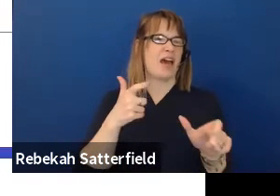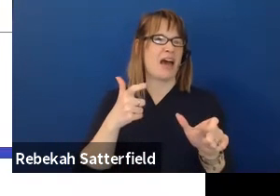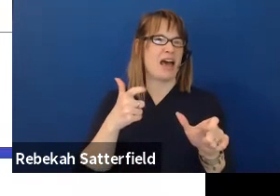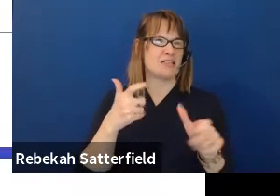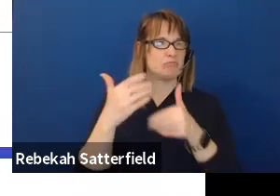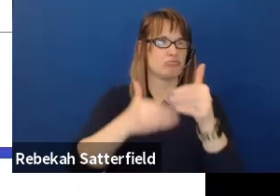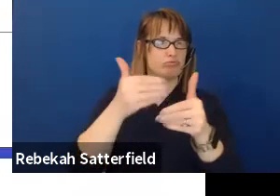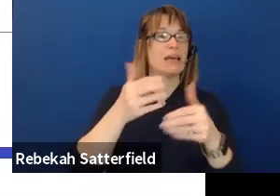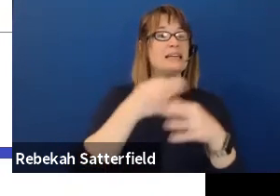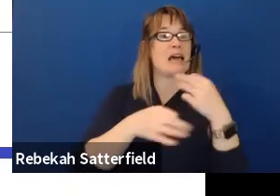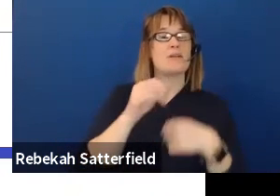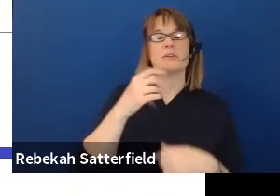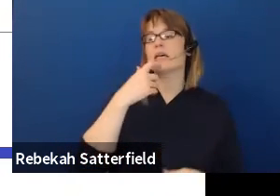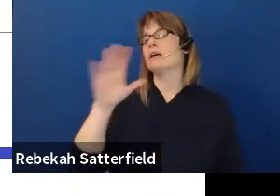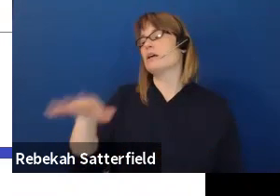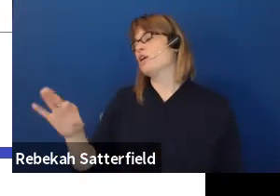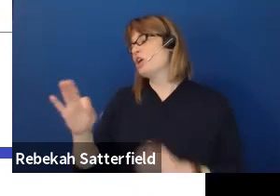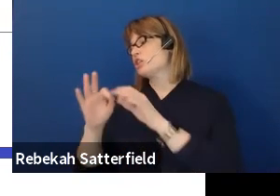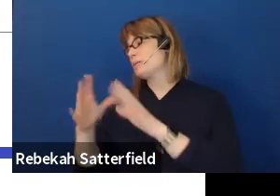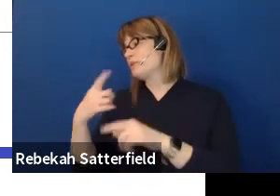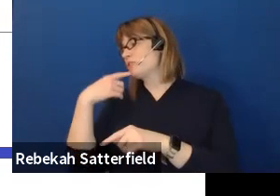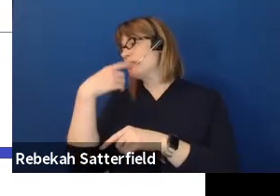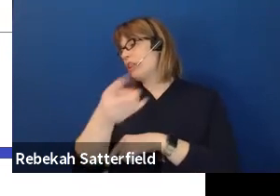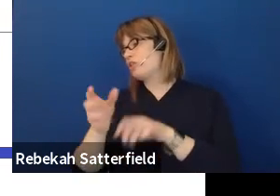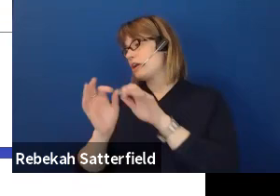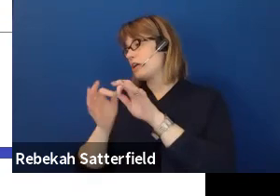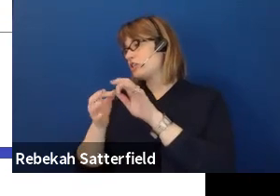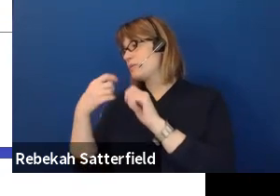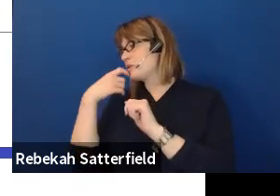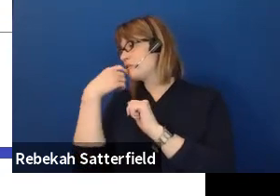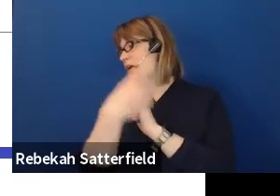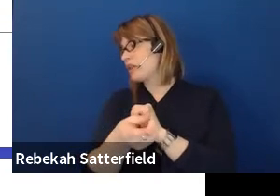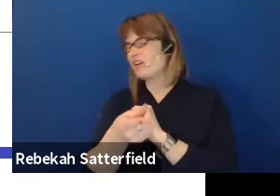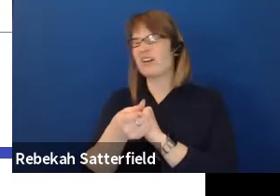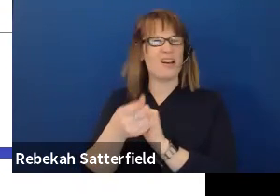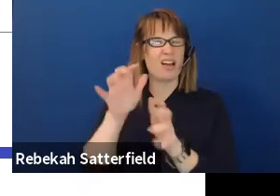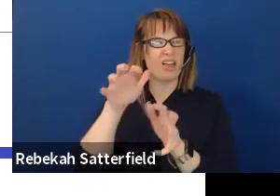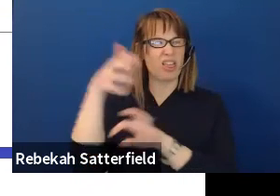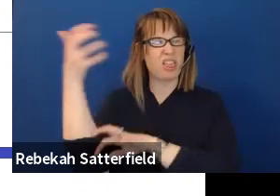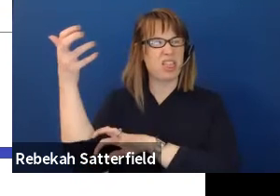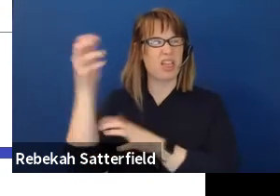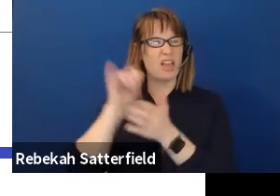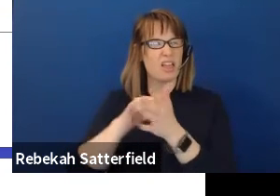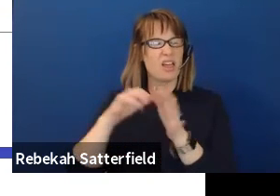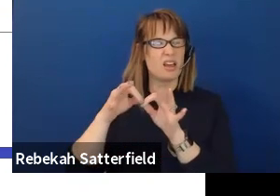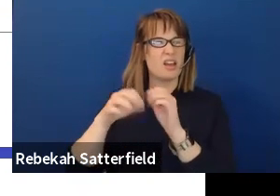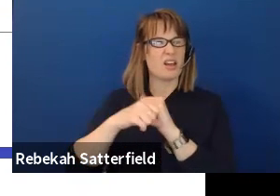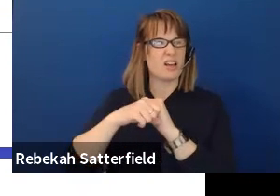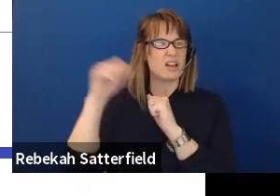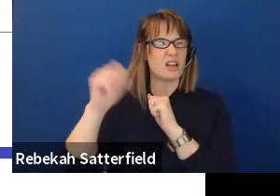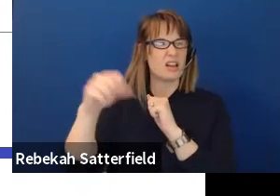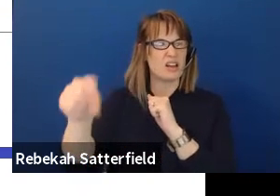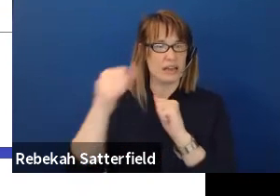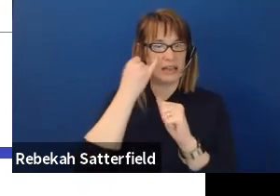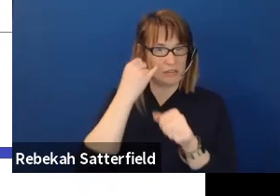saying, "Interpreter, please tell her this," or "Interpreter, please tell her that." What happens when these third person